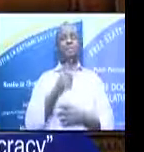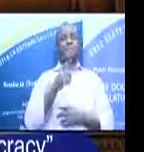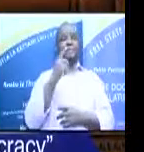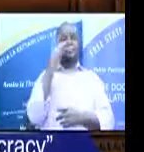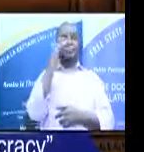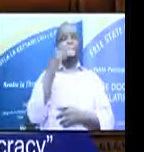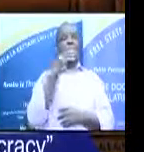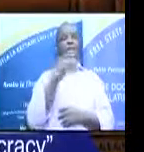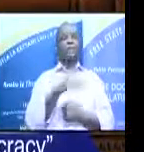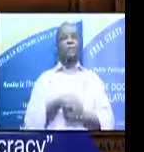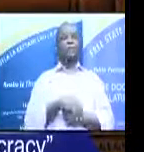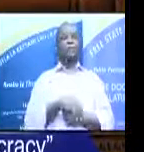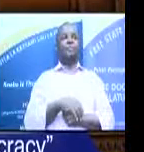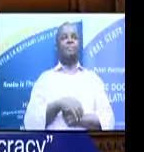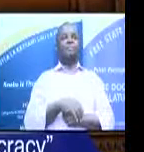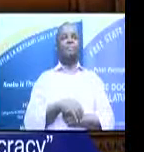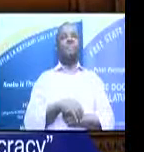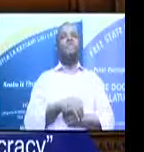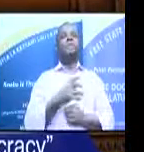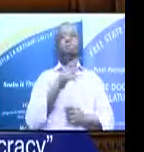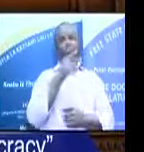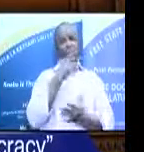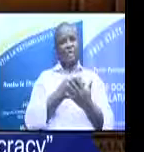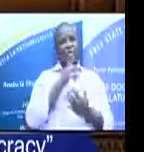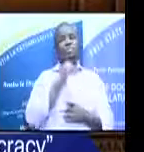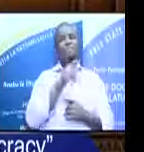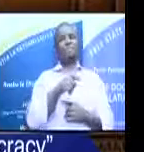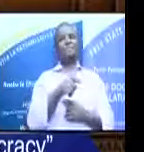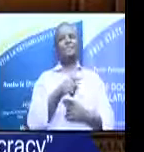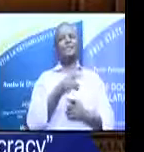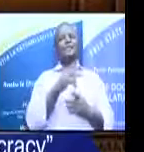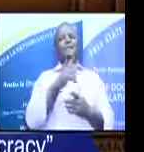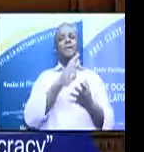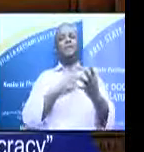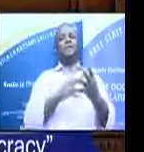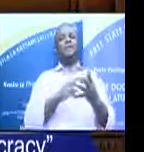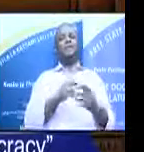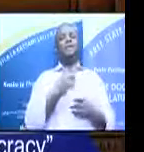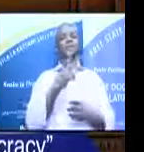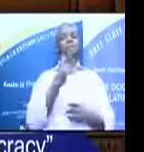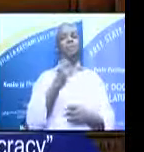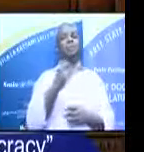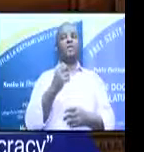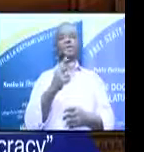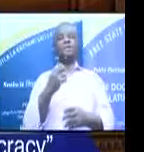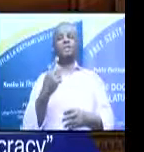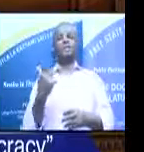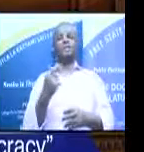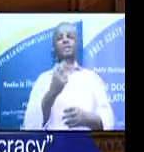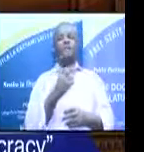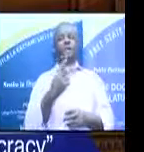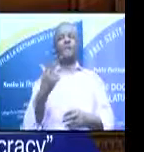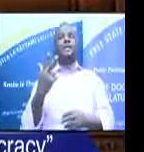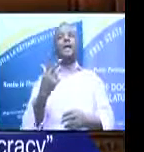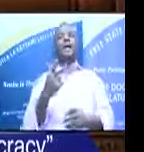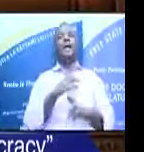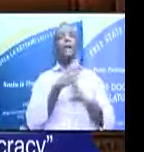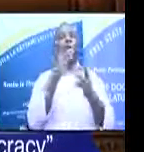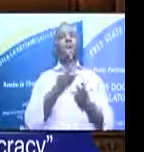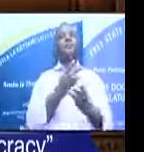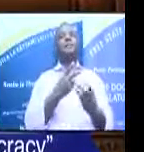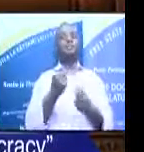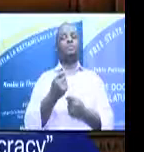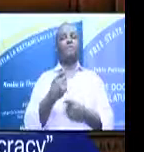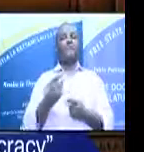a tool. That not long ago, 2007, 2008, the world also